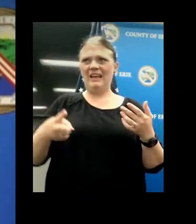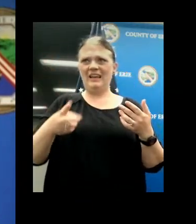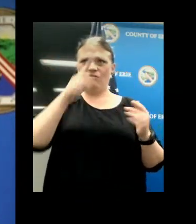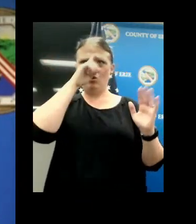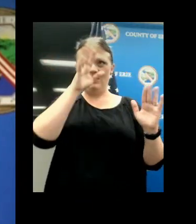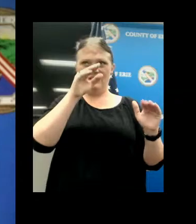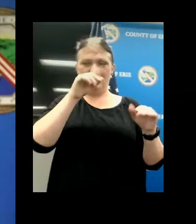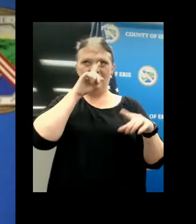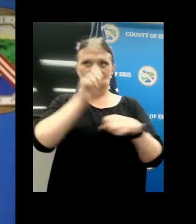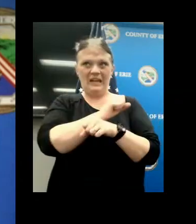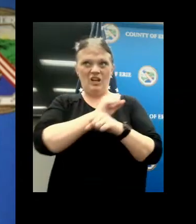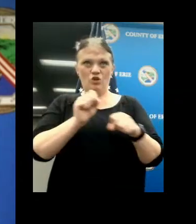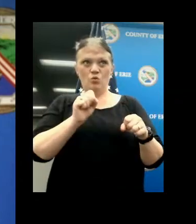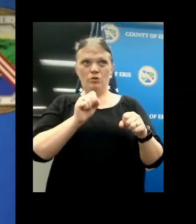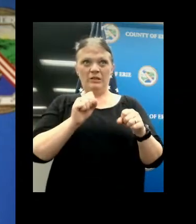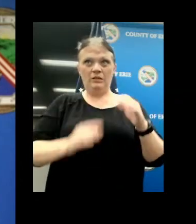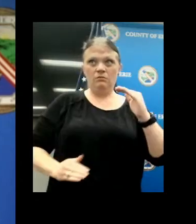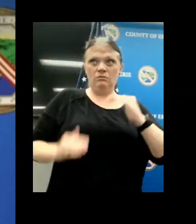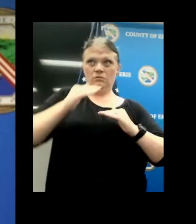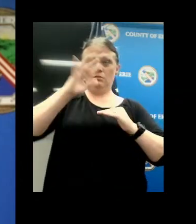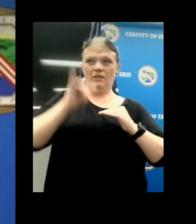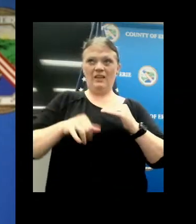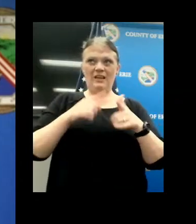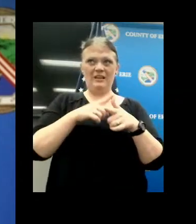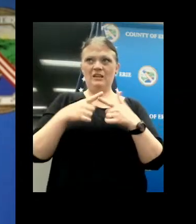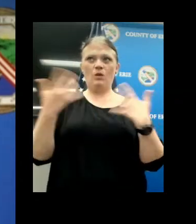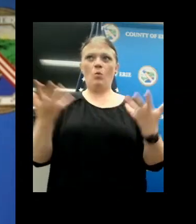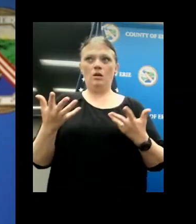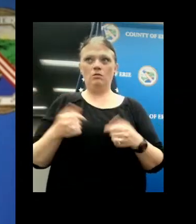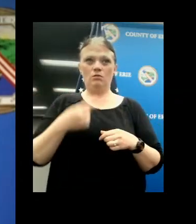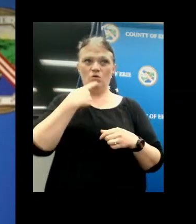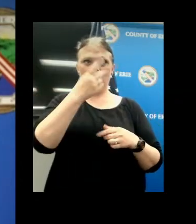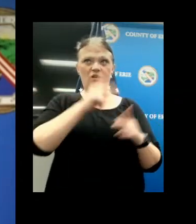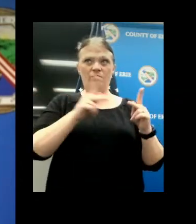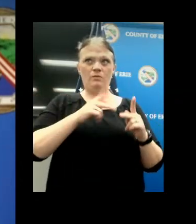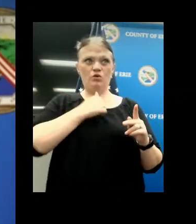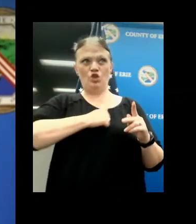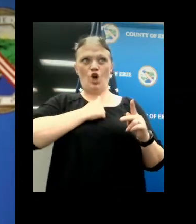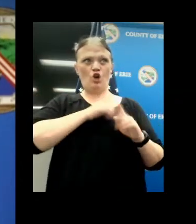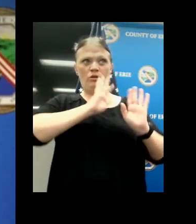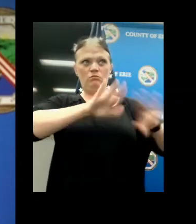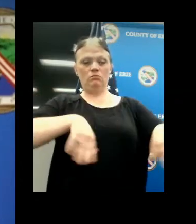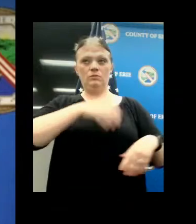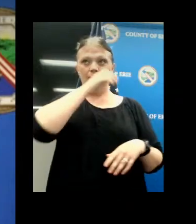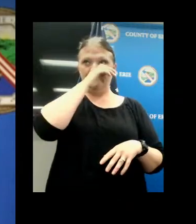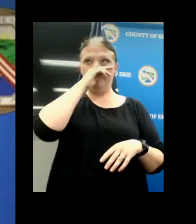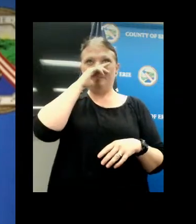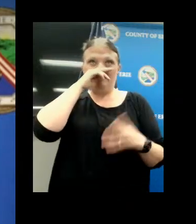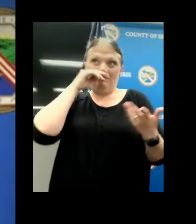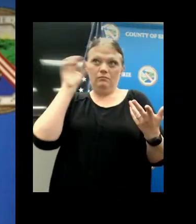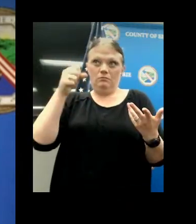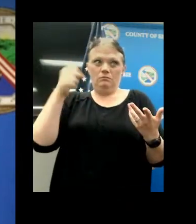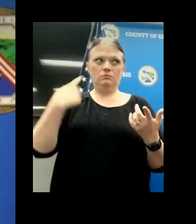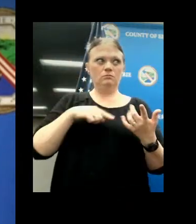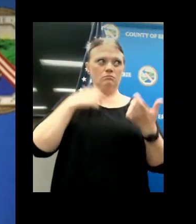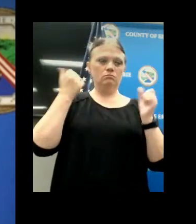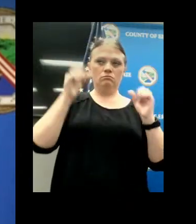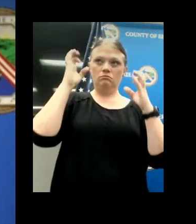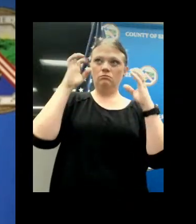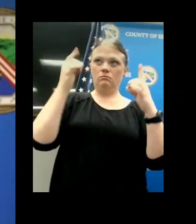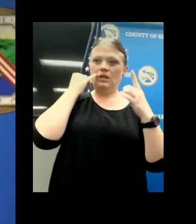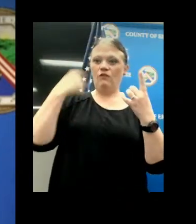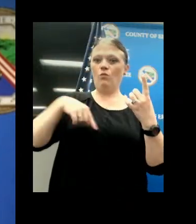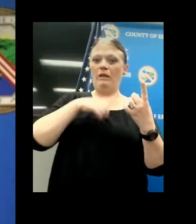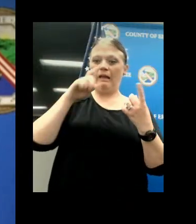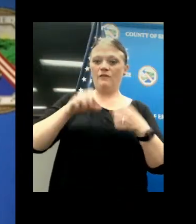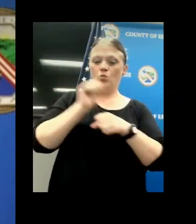you anticipate actually reaching that capacity? Then what, you just tell people, sorry, we're full? Well, we'll try to educate them. If we have to